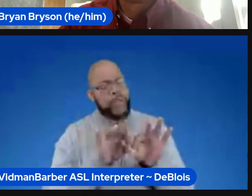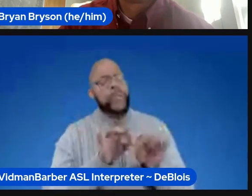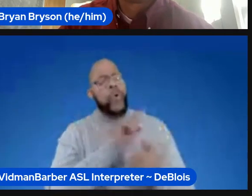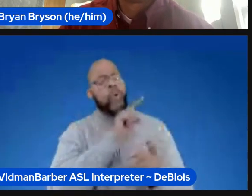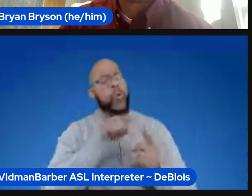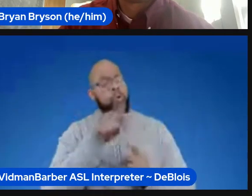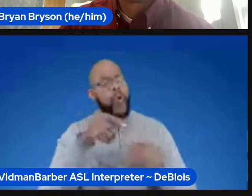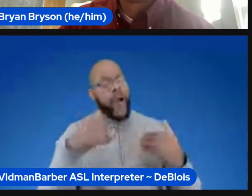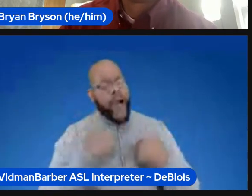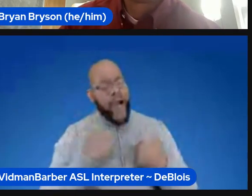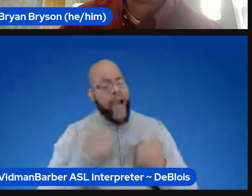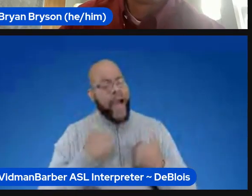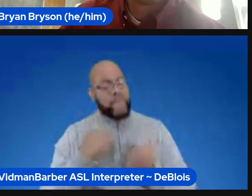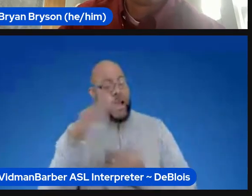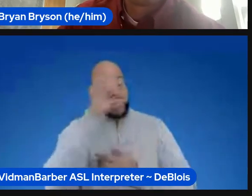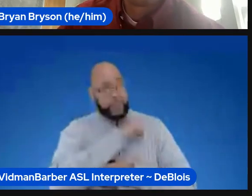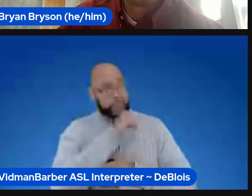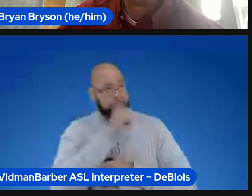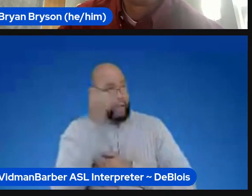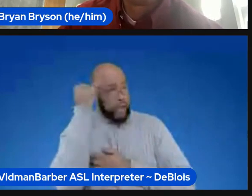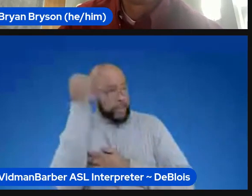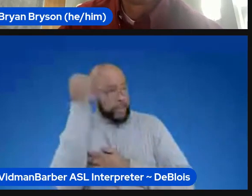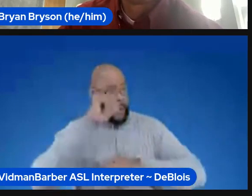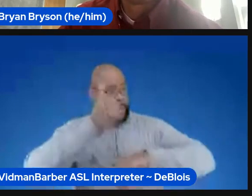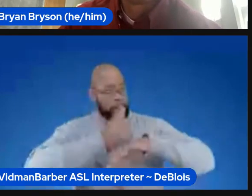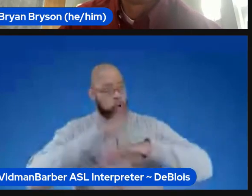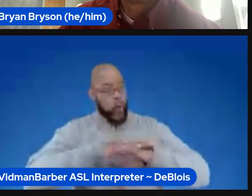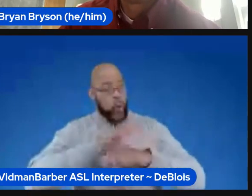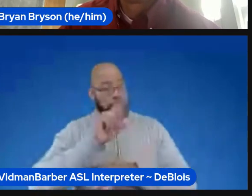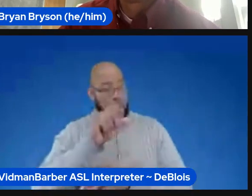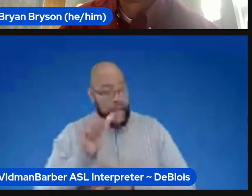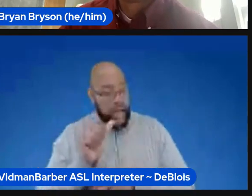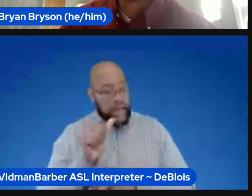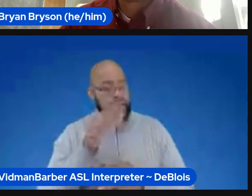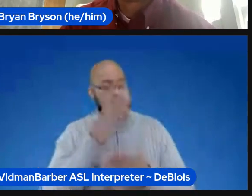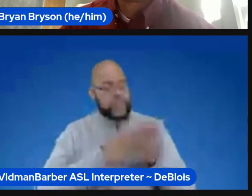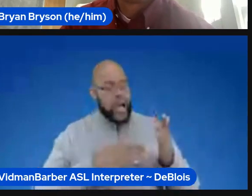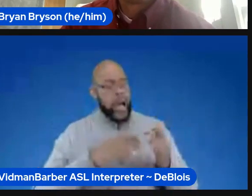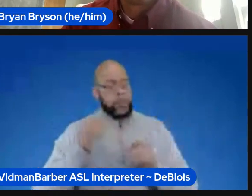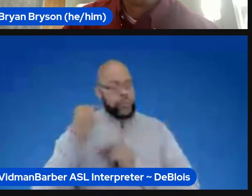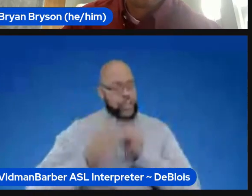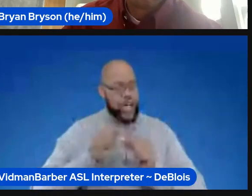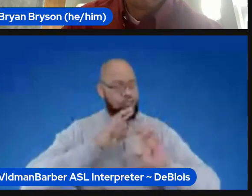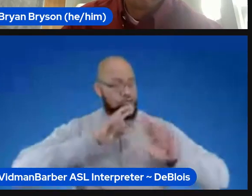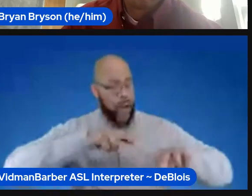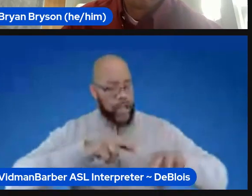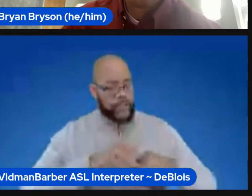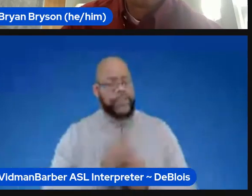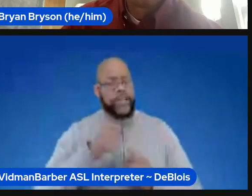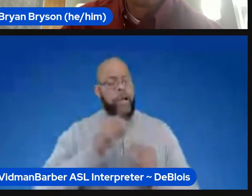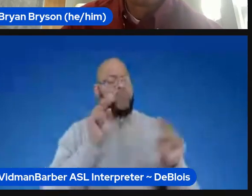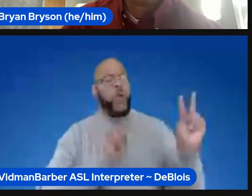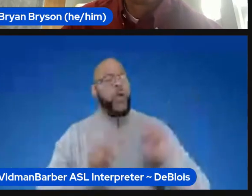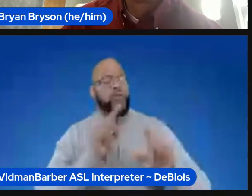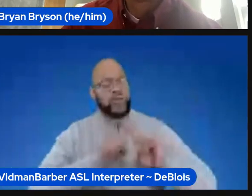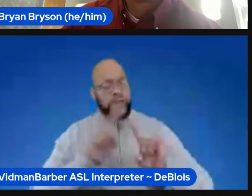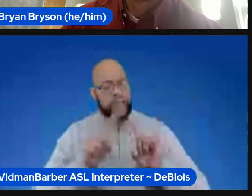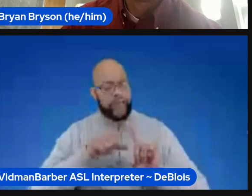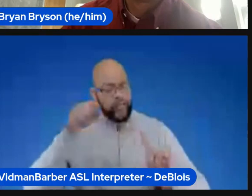have a hypothesis based on the data, so based on certain genetic responses, then we could look at different